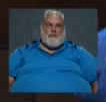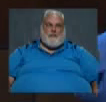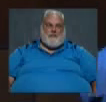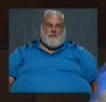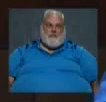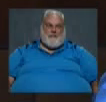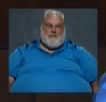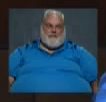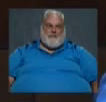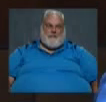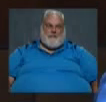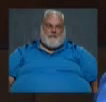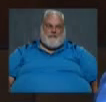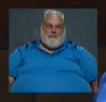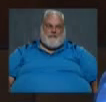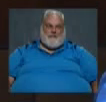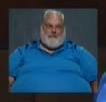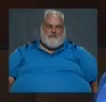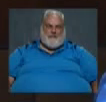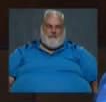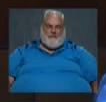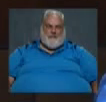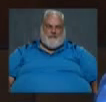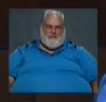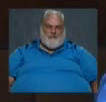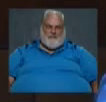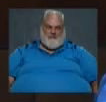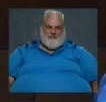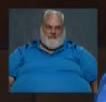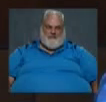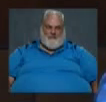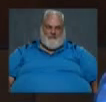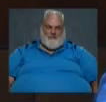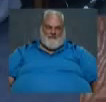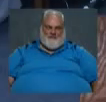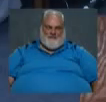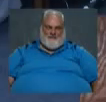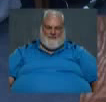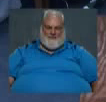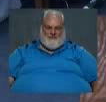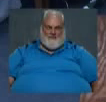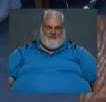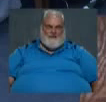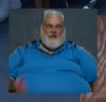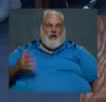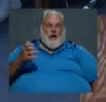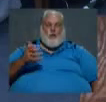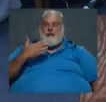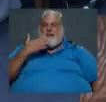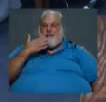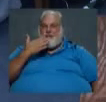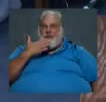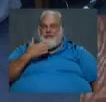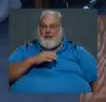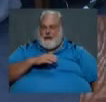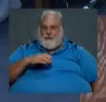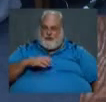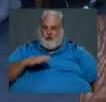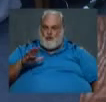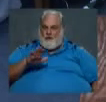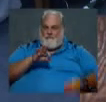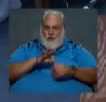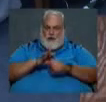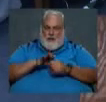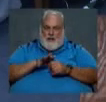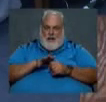Oh, Joe, okay. Oh, I thought you, sure. I want to thank the commissioners for your vote today. I ask